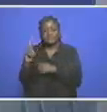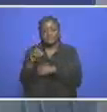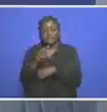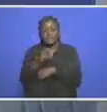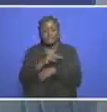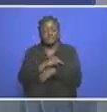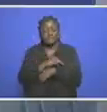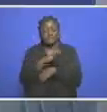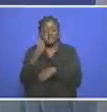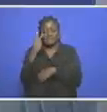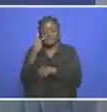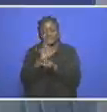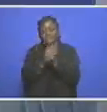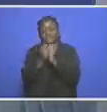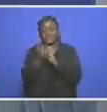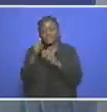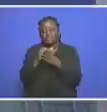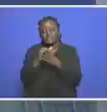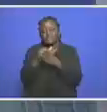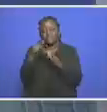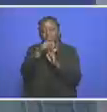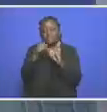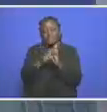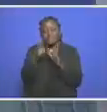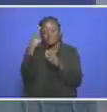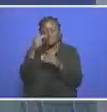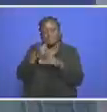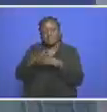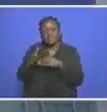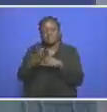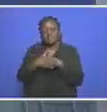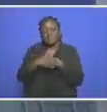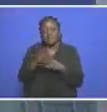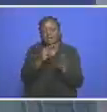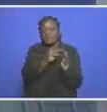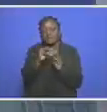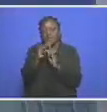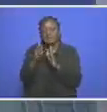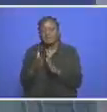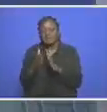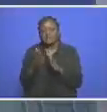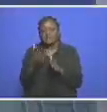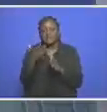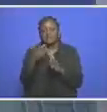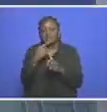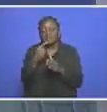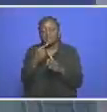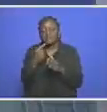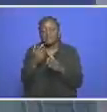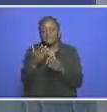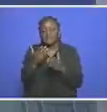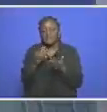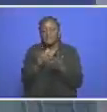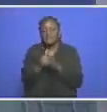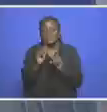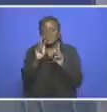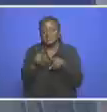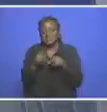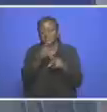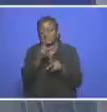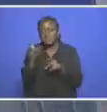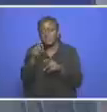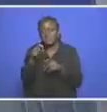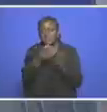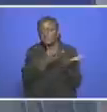the repatriation of migrants. The former administration established that such persons should be arraigned before the courts upon a legal landing, which